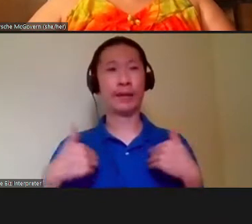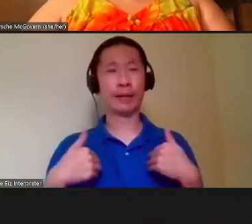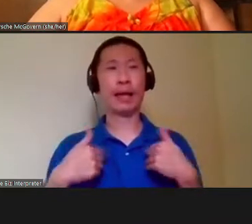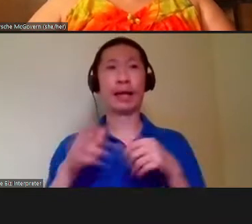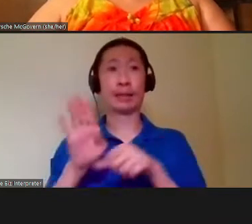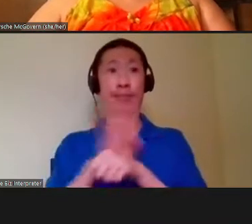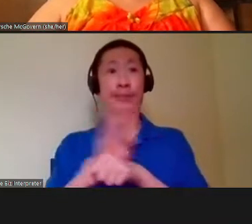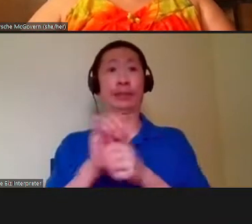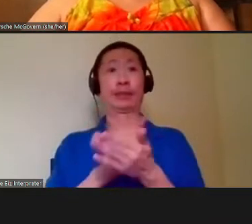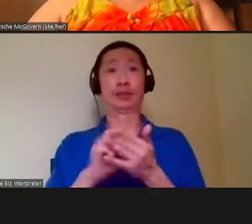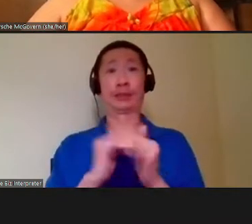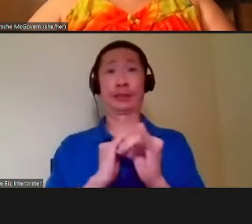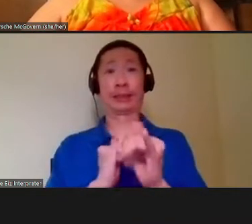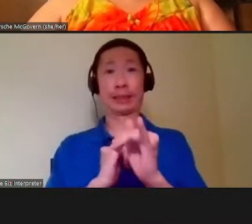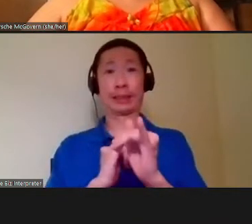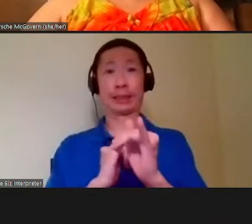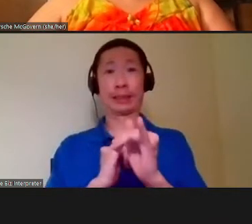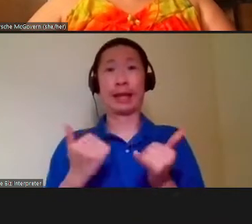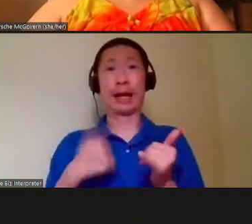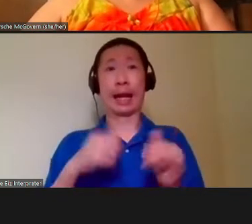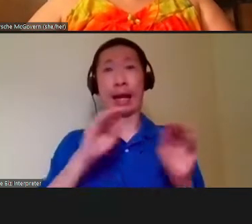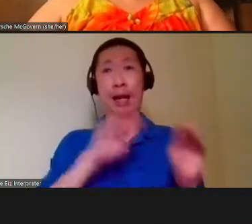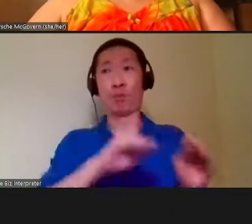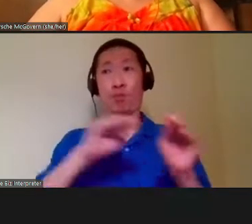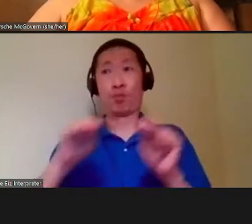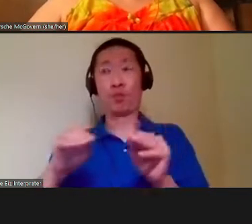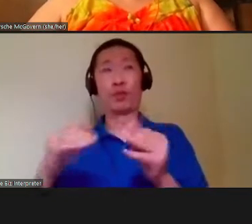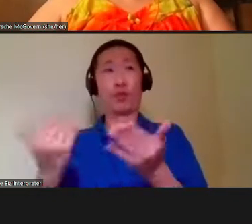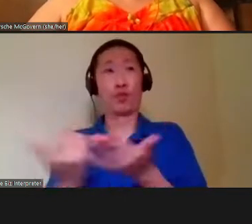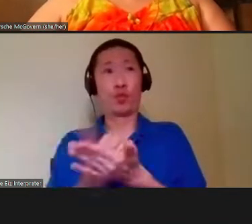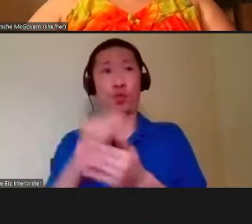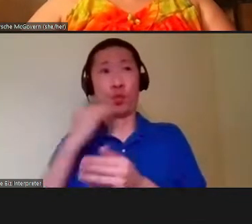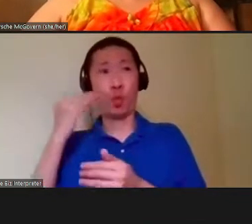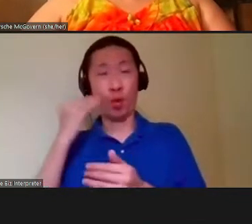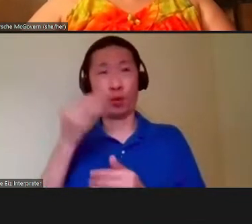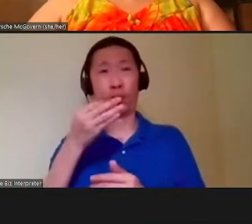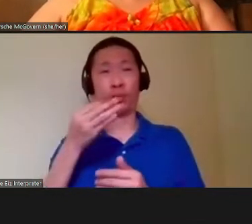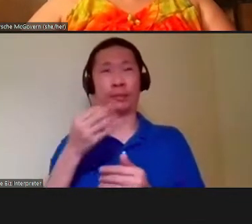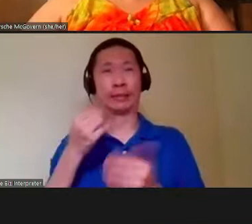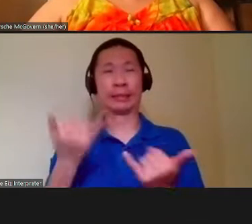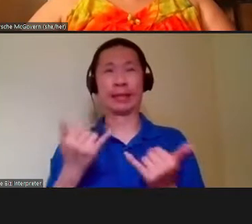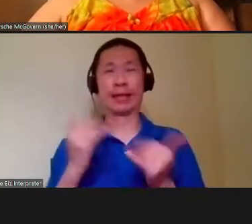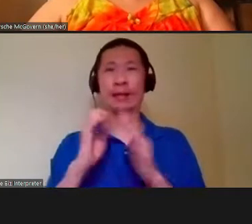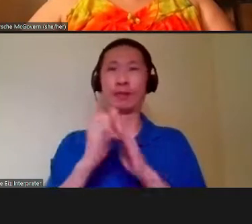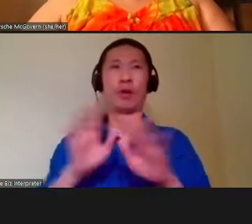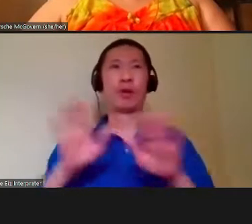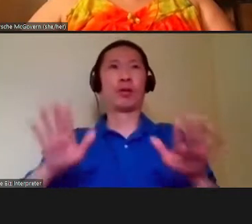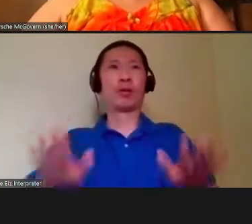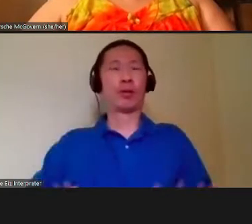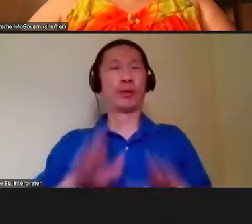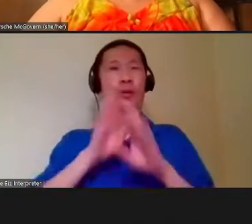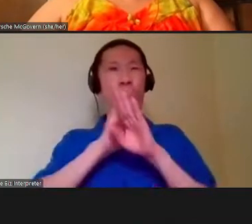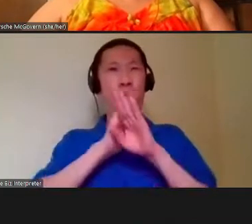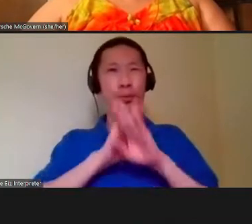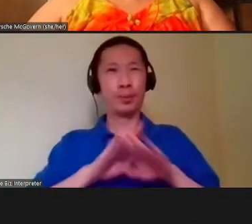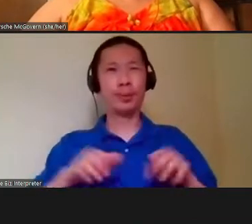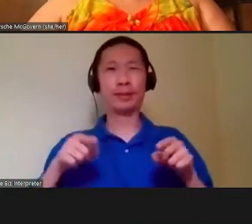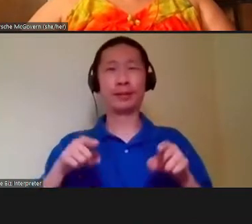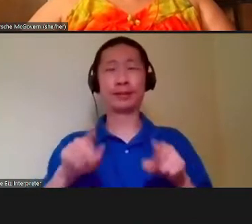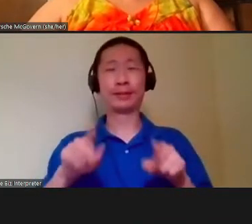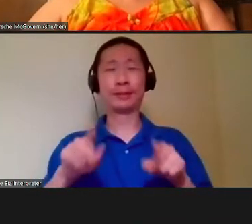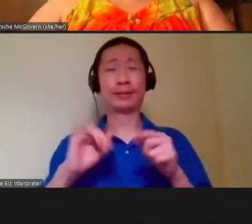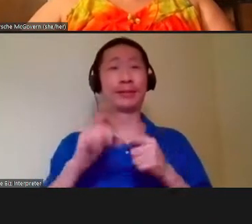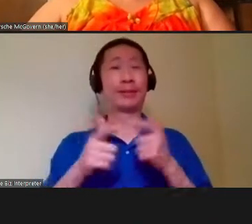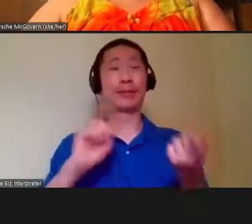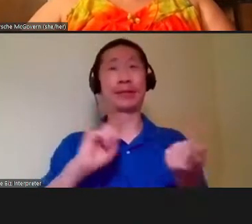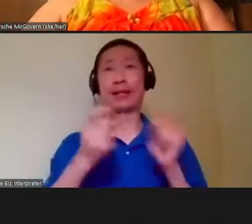week and I'm in the process of moving. So it's nice to have this moment, oddly enough, of calm in this great big